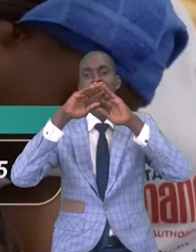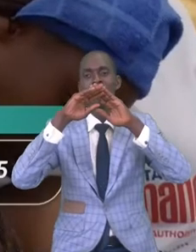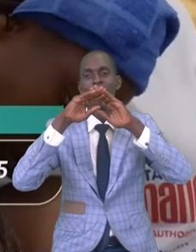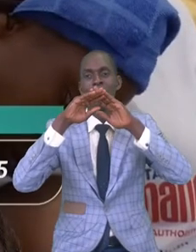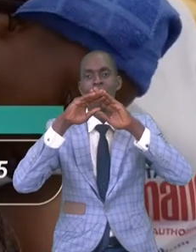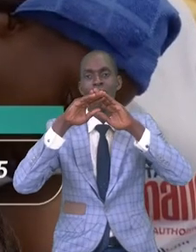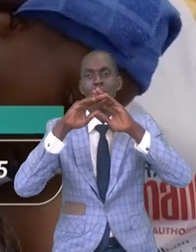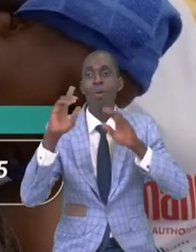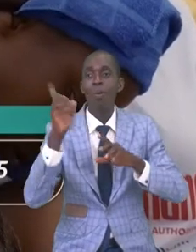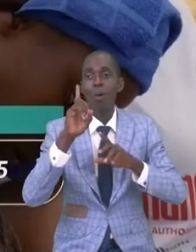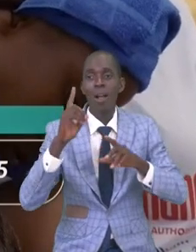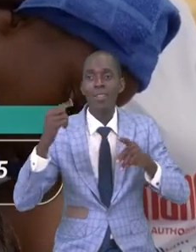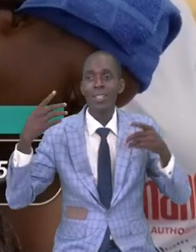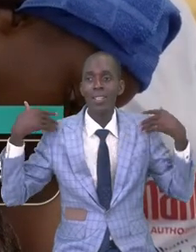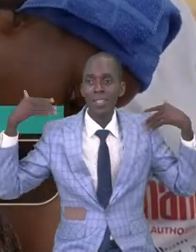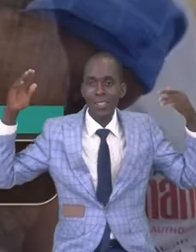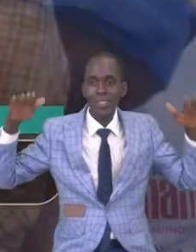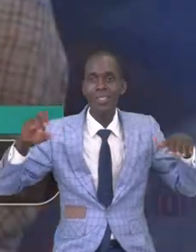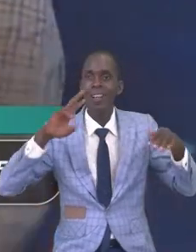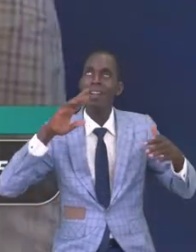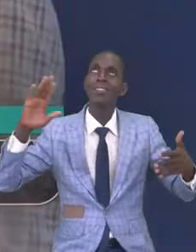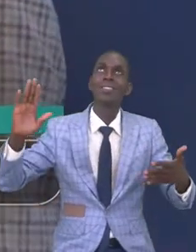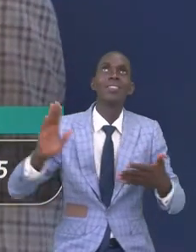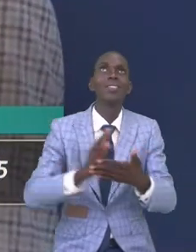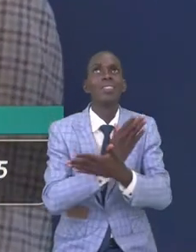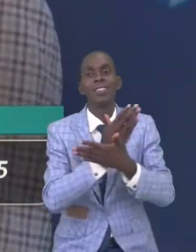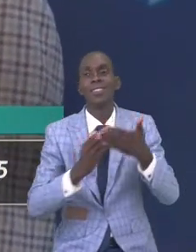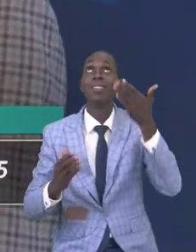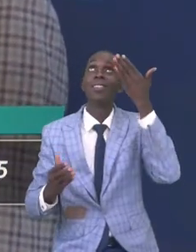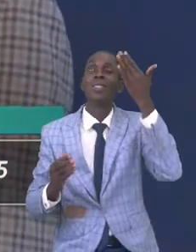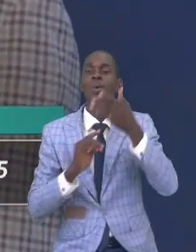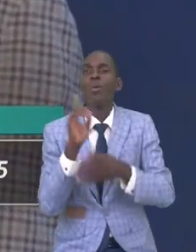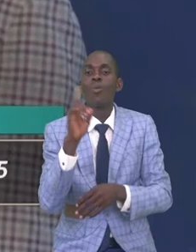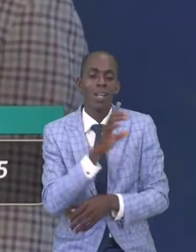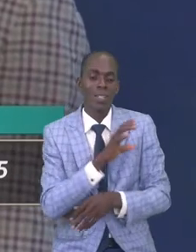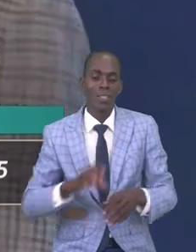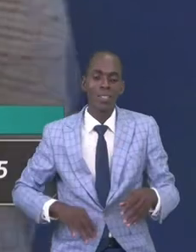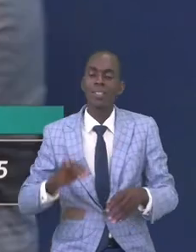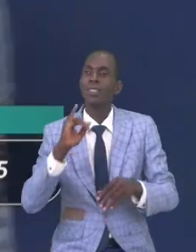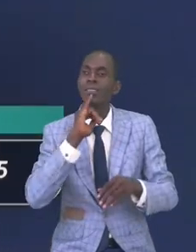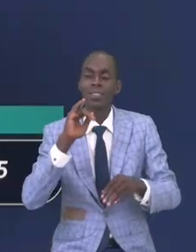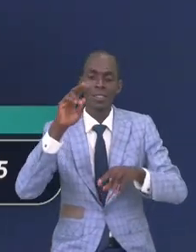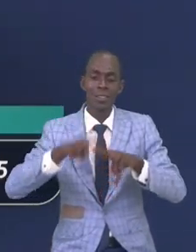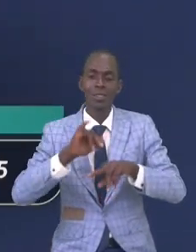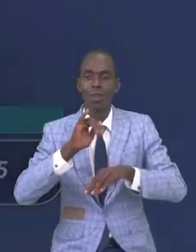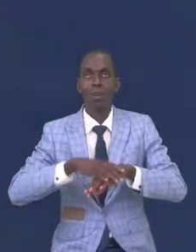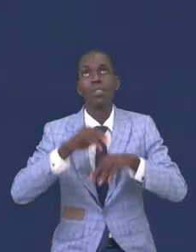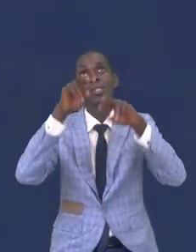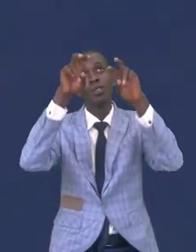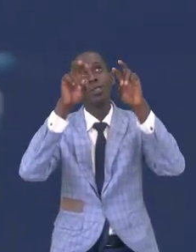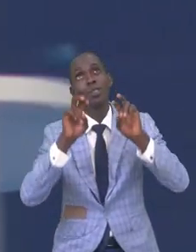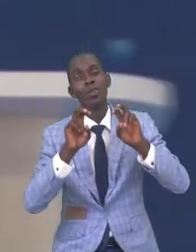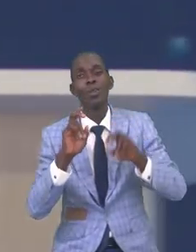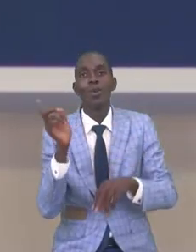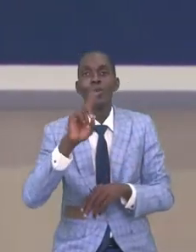the angels are singing, heaven. Where Christ is enthroned, heaven. Where God